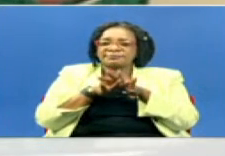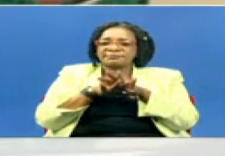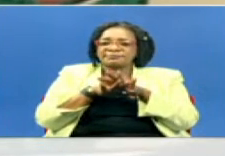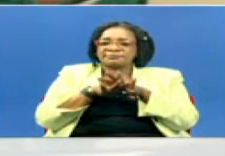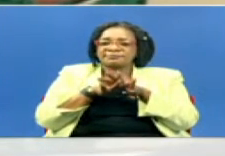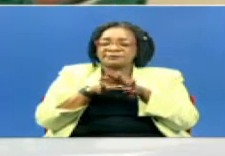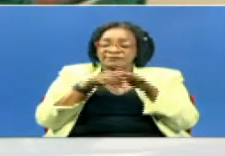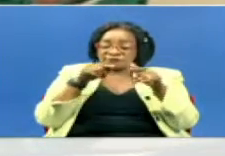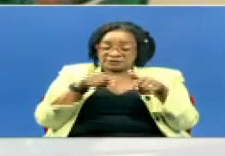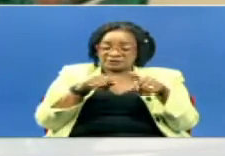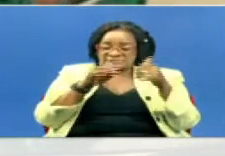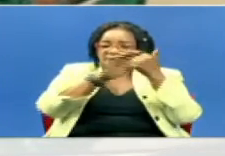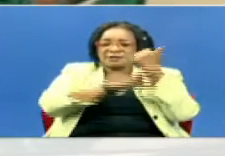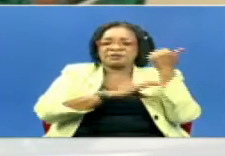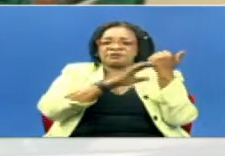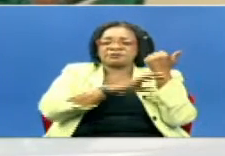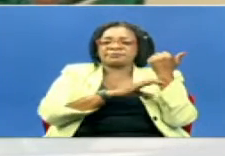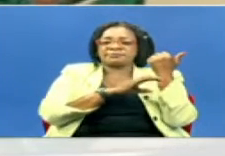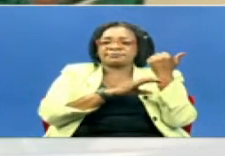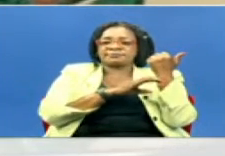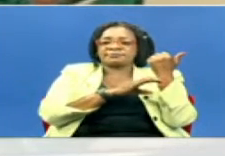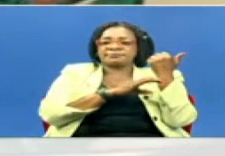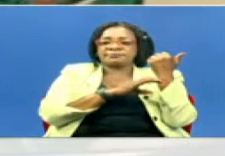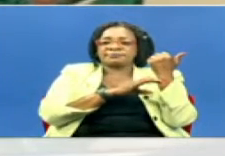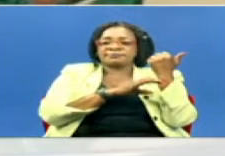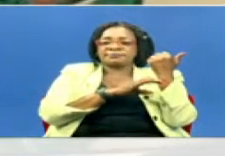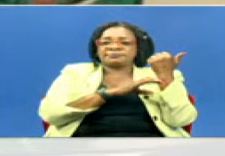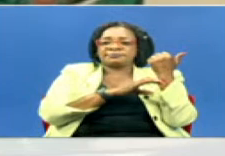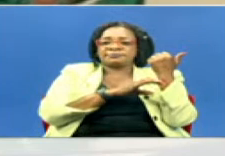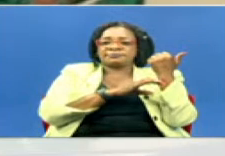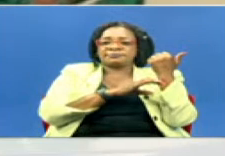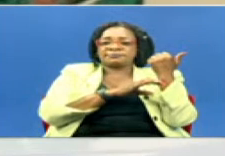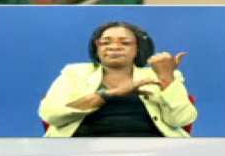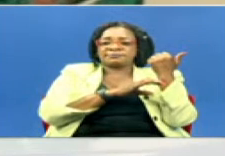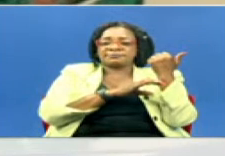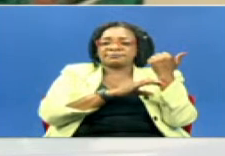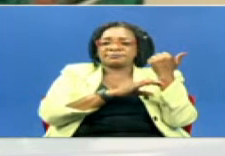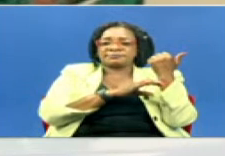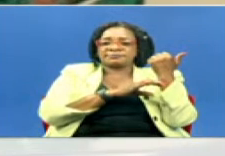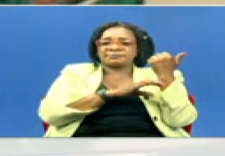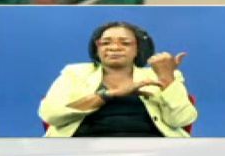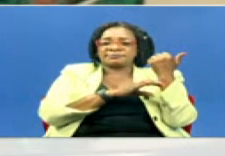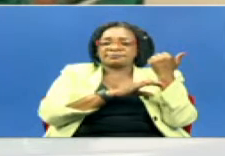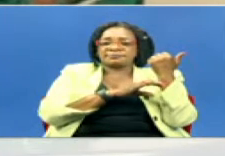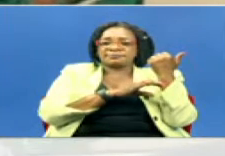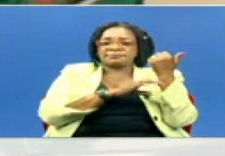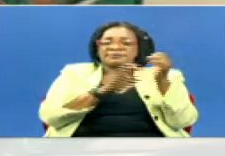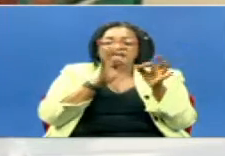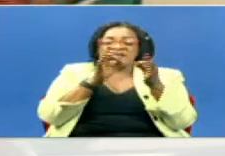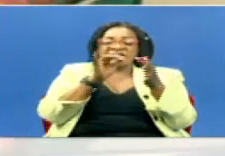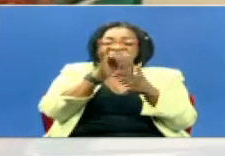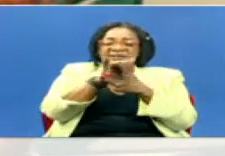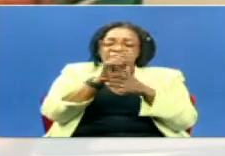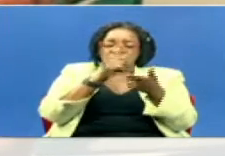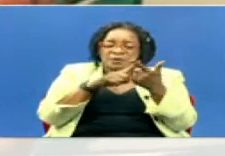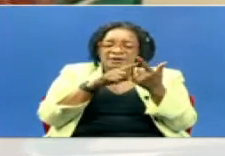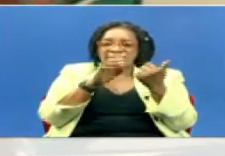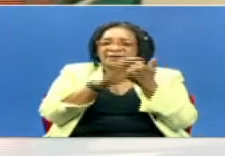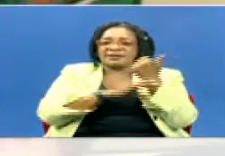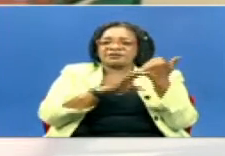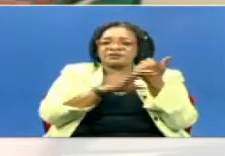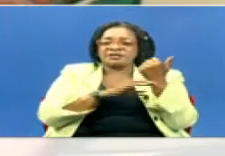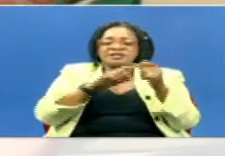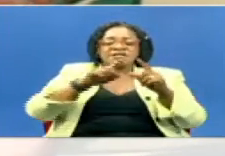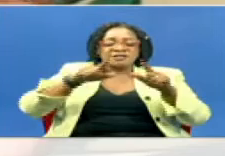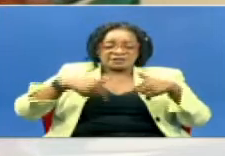country. And I'm yet able to sacrifice, if that is what the country